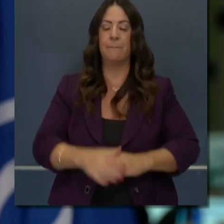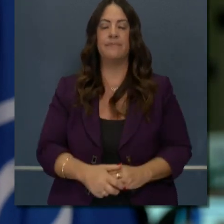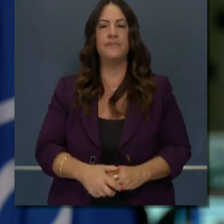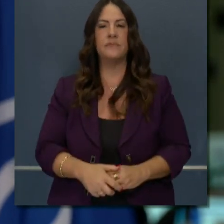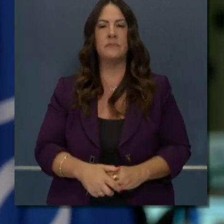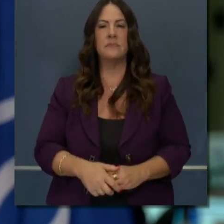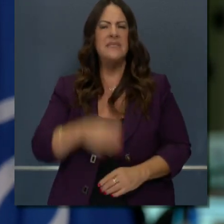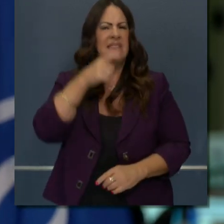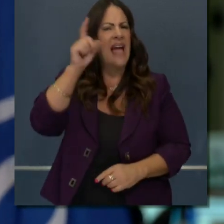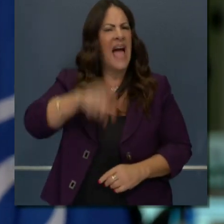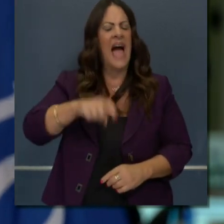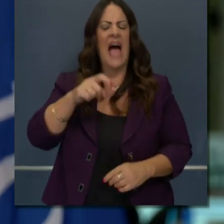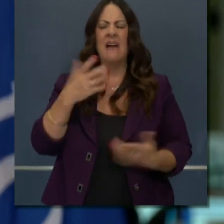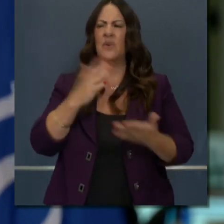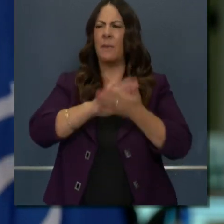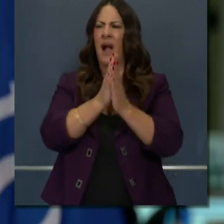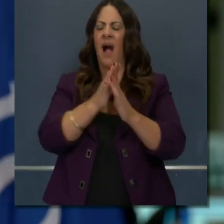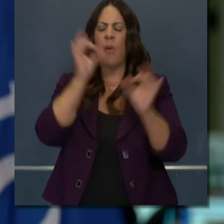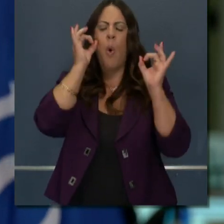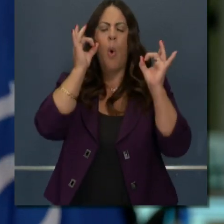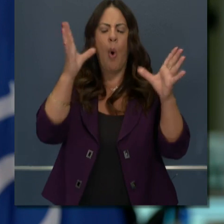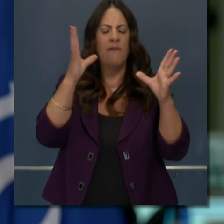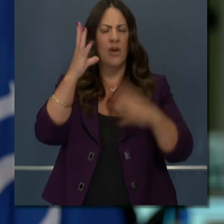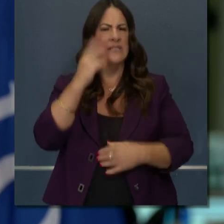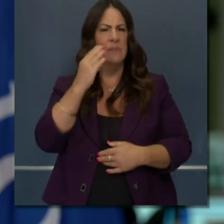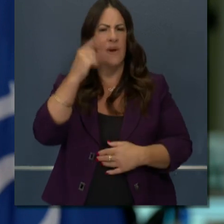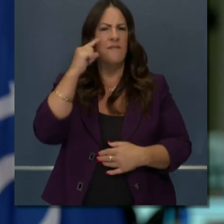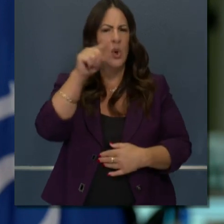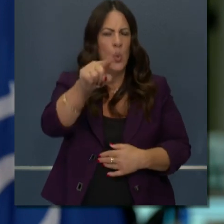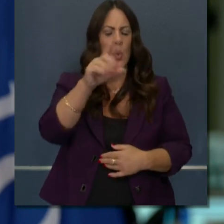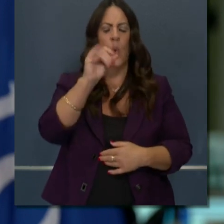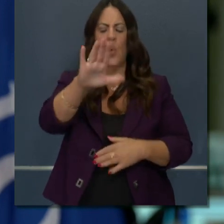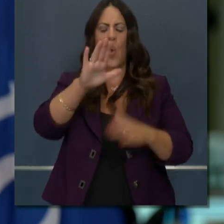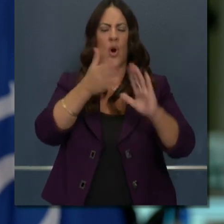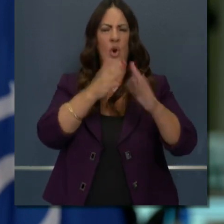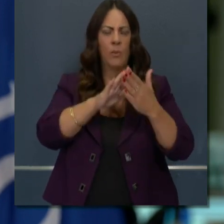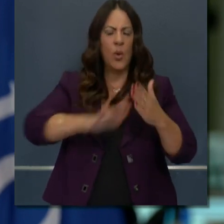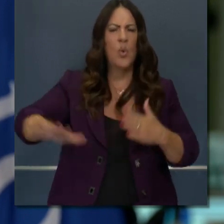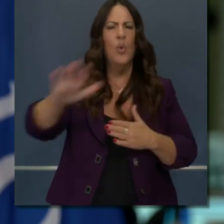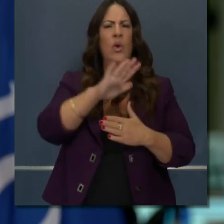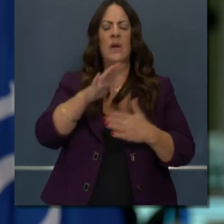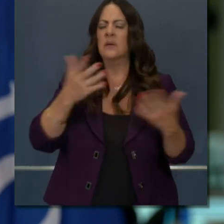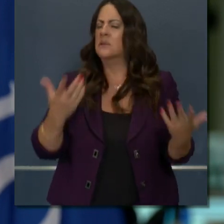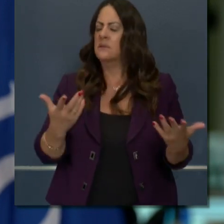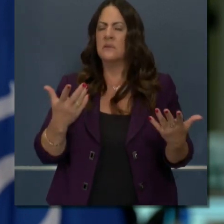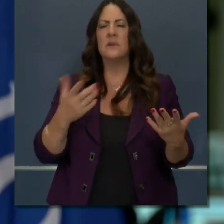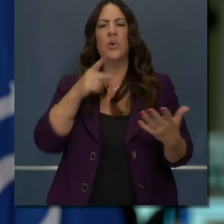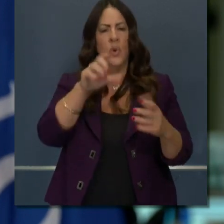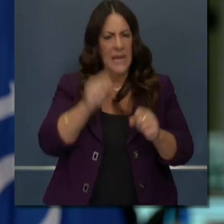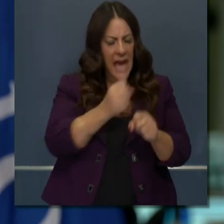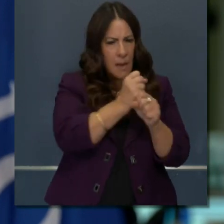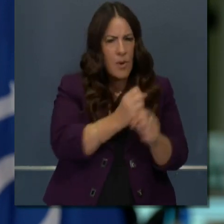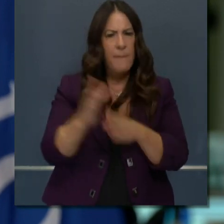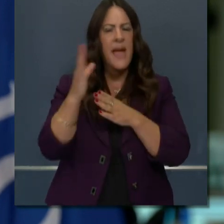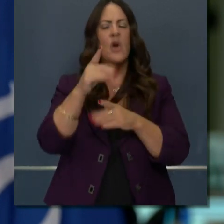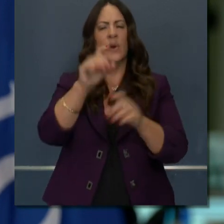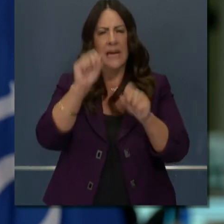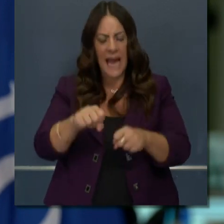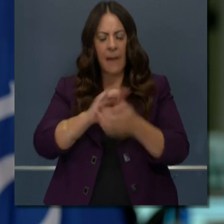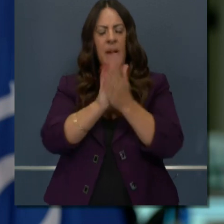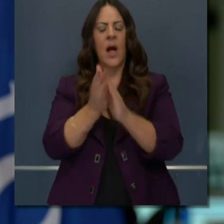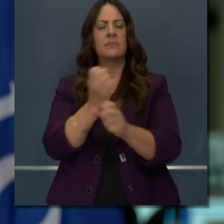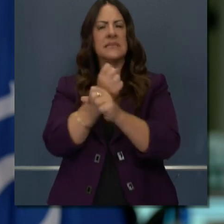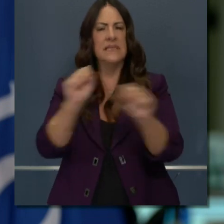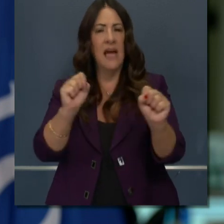a catastrophe for you, your family, and your community. It is something that we can be prepared for and something that we can be safe. And